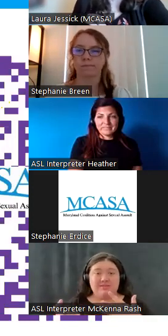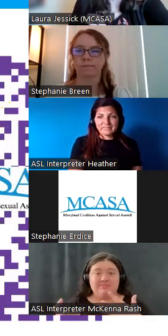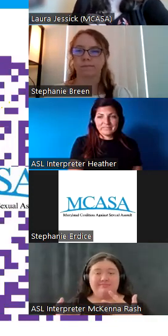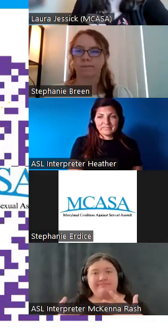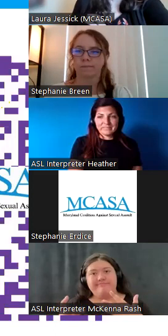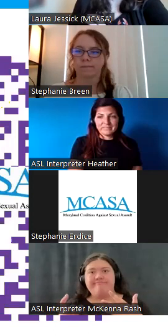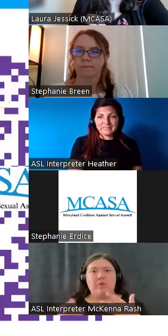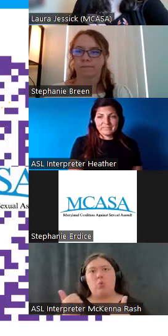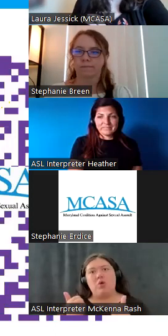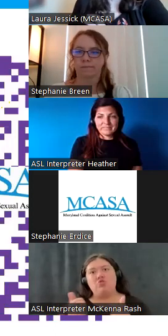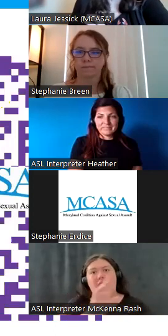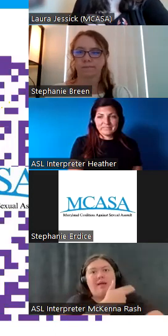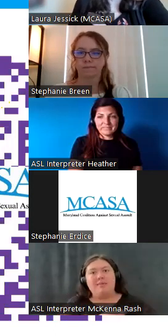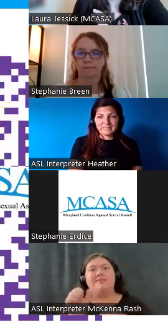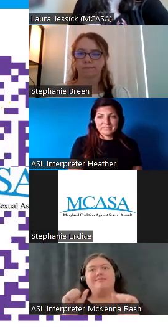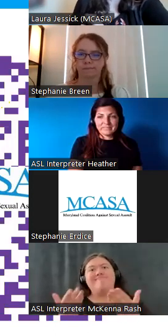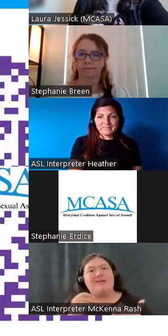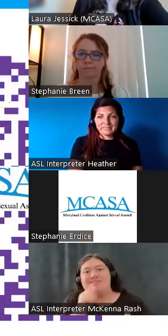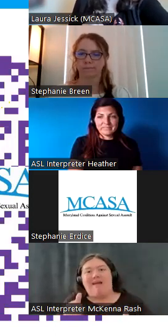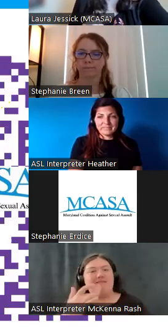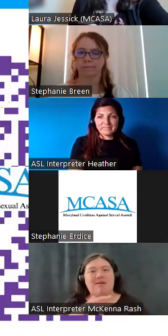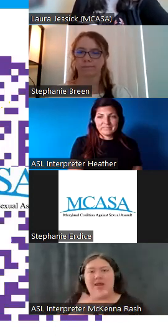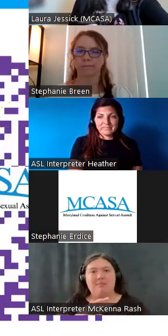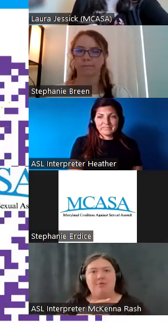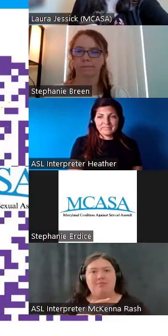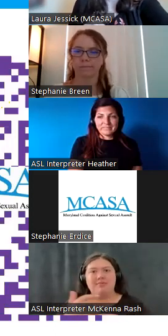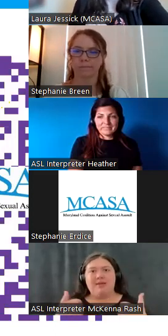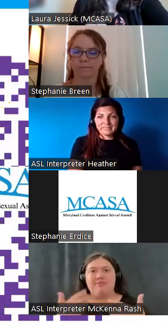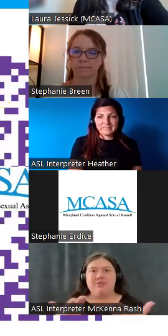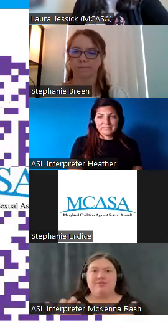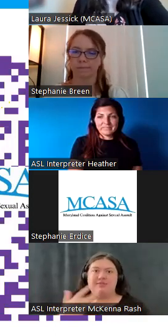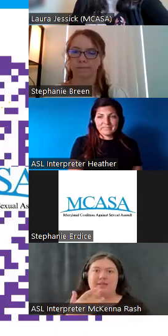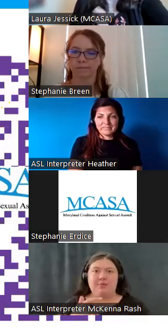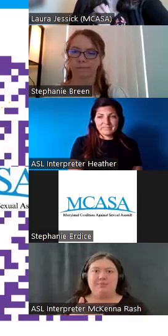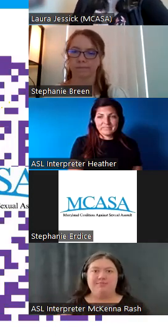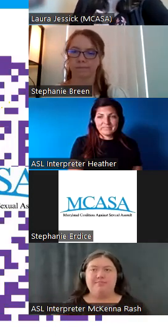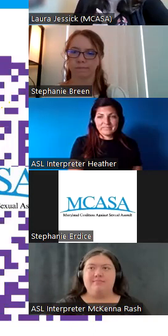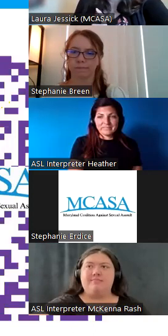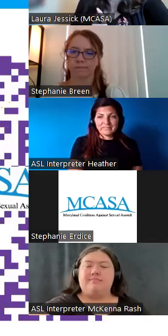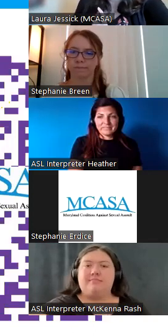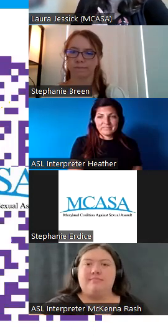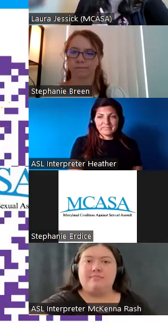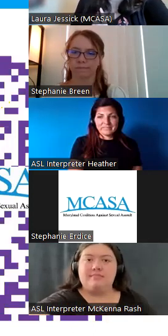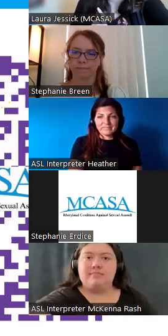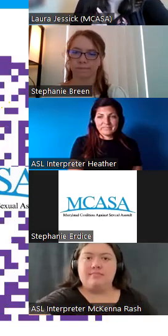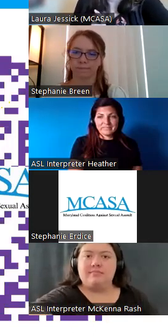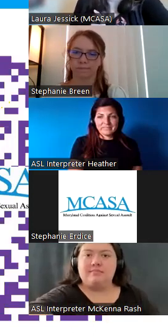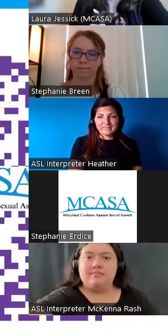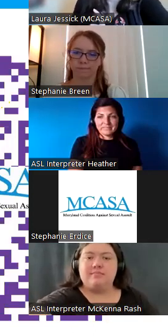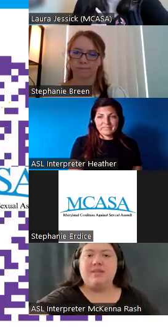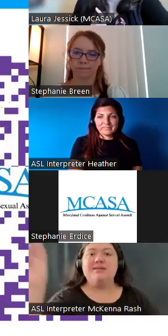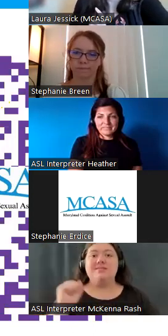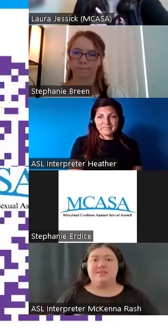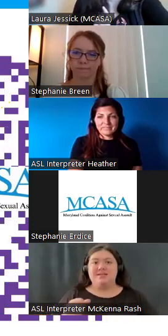what hospitals may not be able to have this service available. So you can scan the QR code on your screen